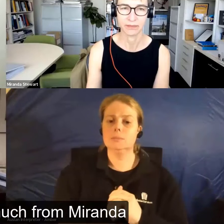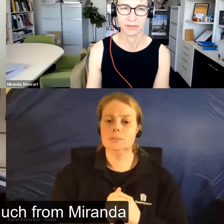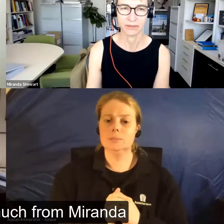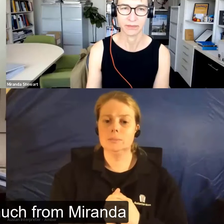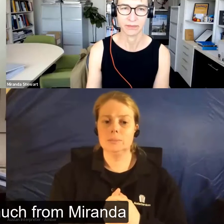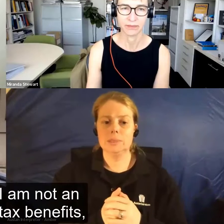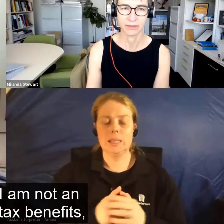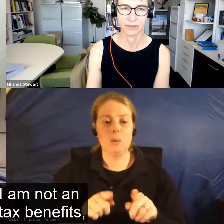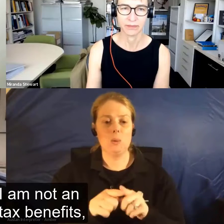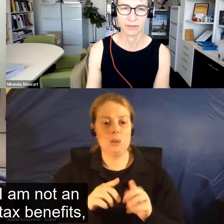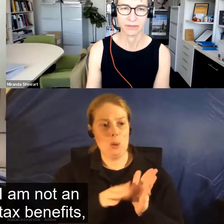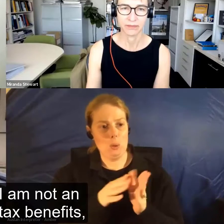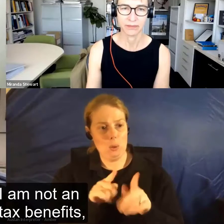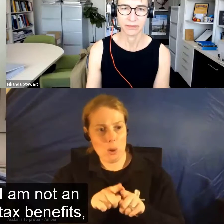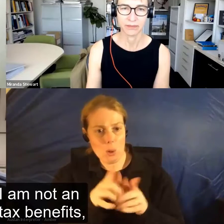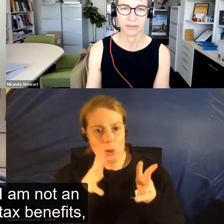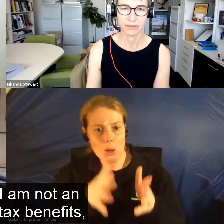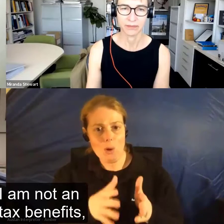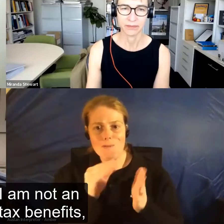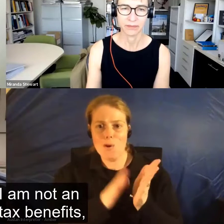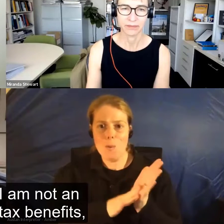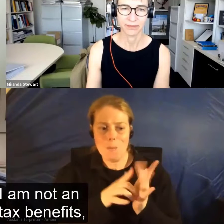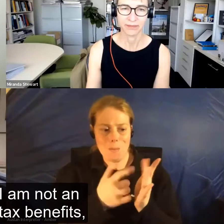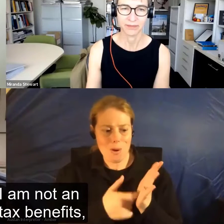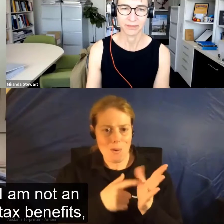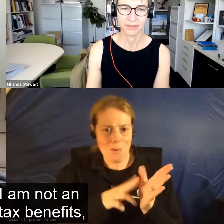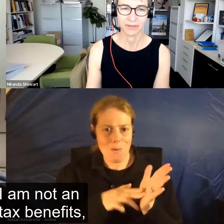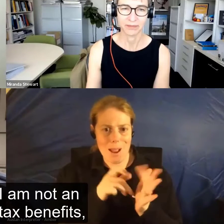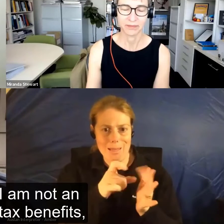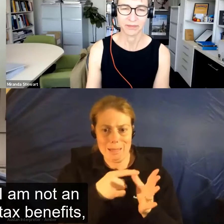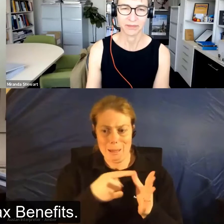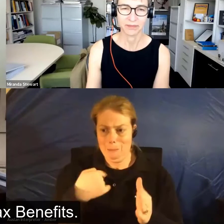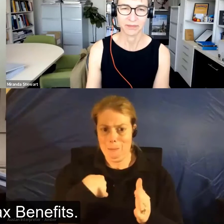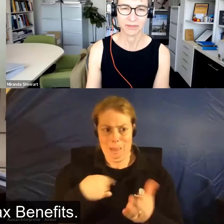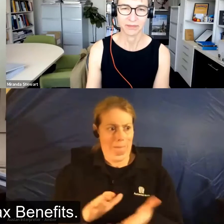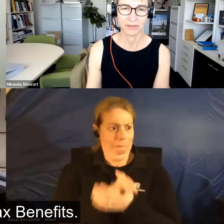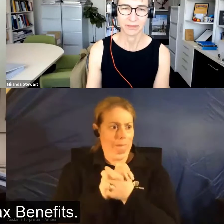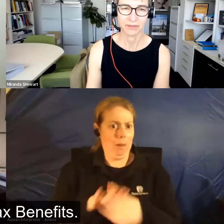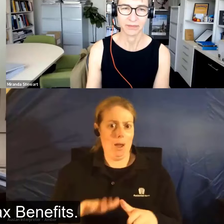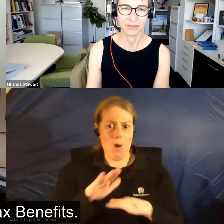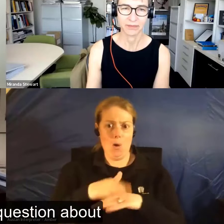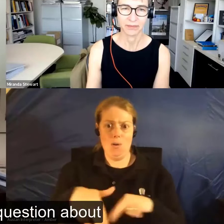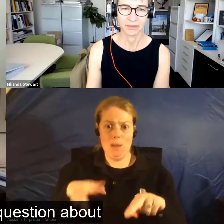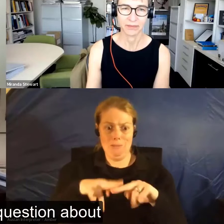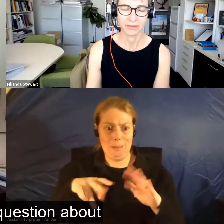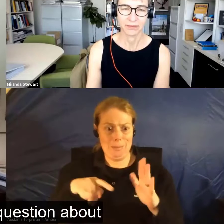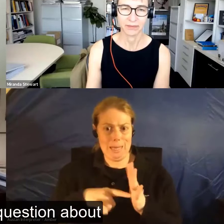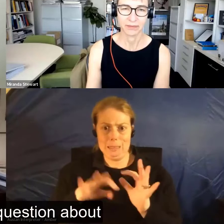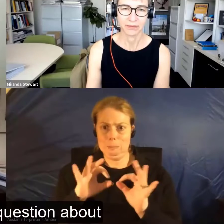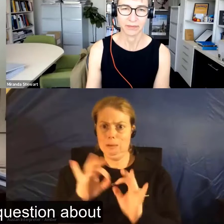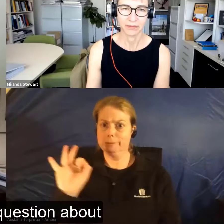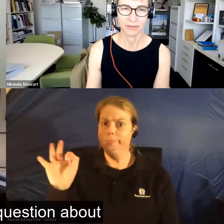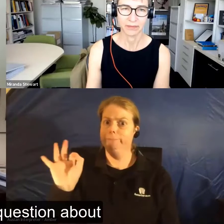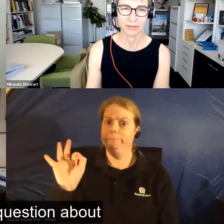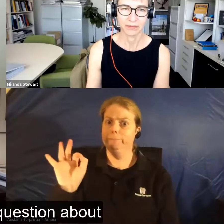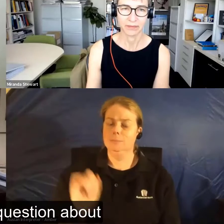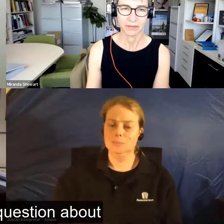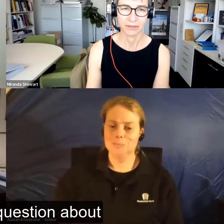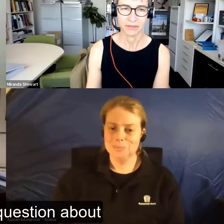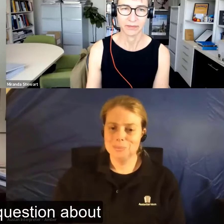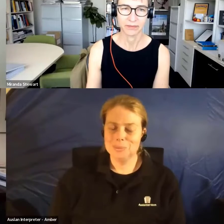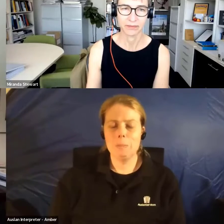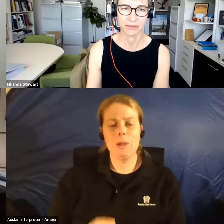from Miranda, because I am not an expert on tax benefits, but family tax benefits. But to your